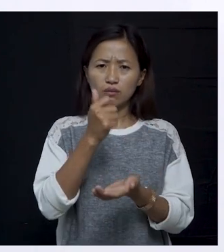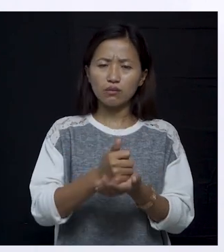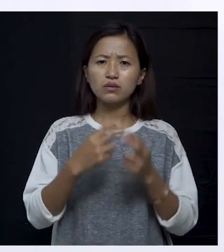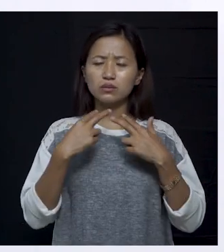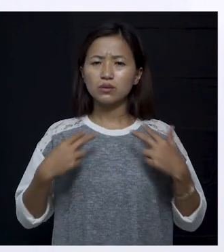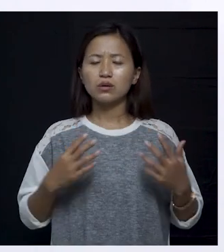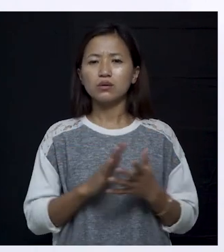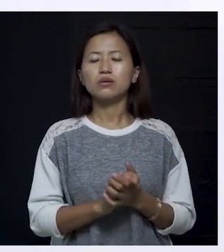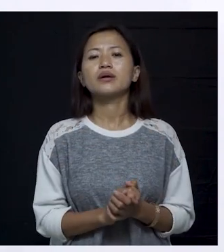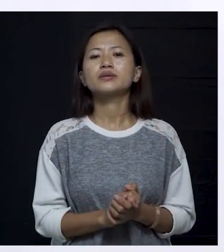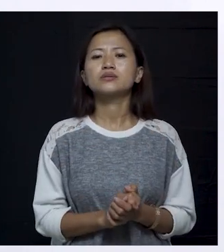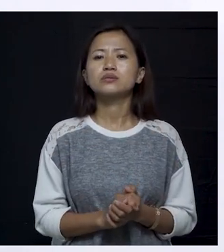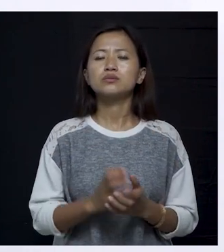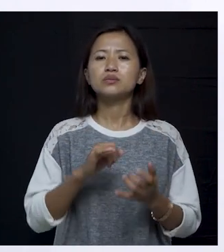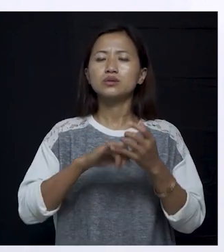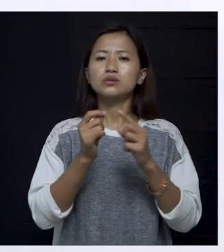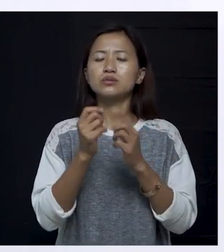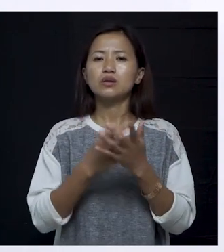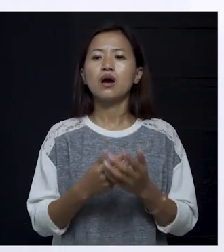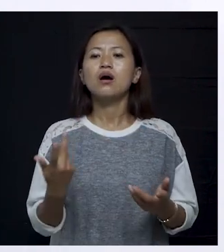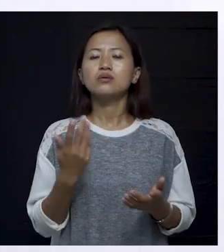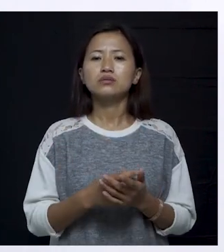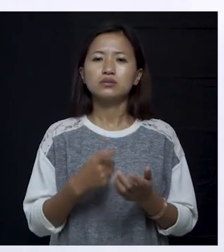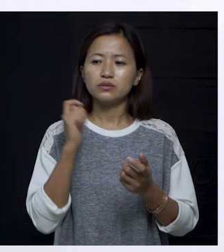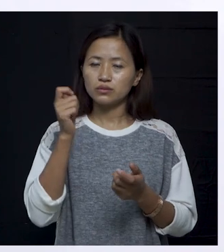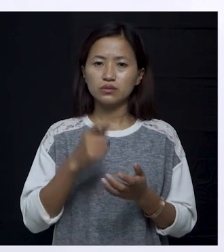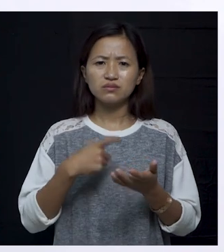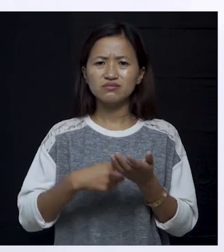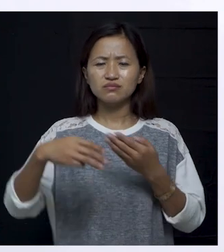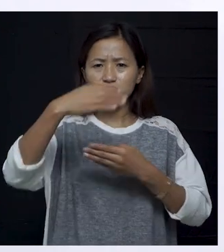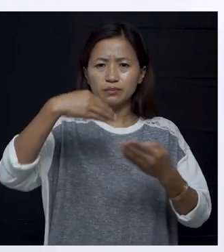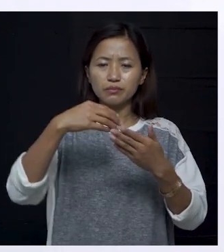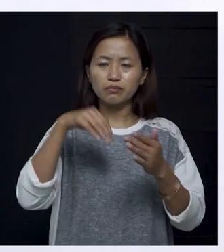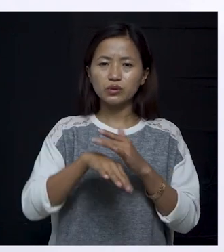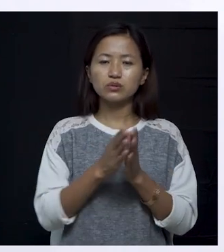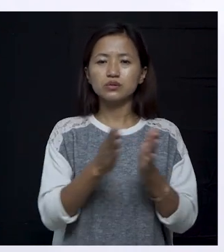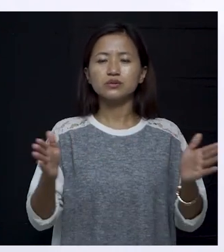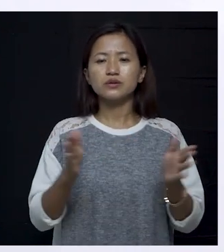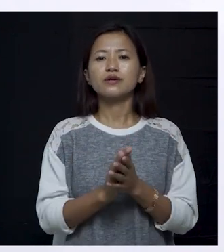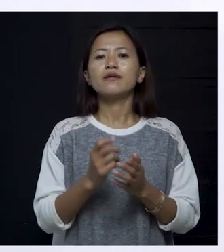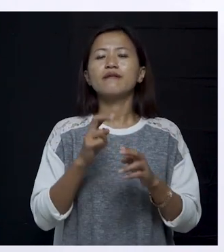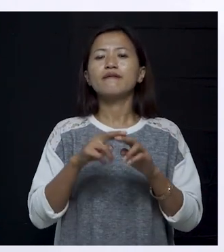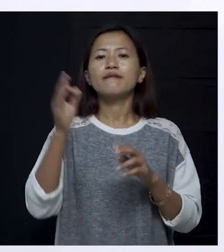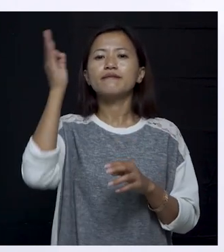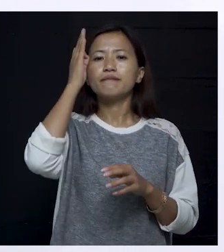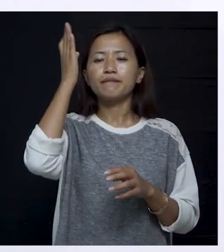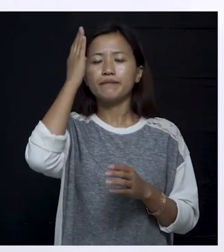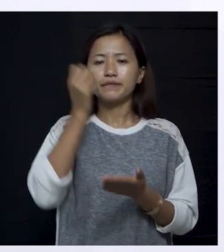So what are the relationship, or how do they work? That is, what is the relationship between the fundamental rights and